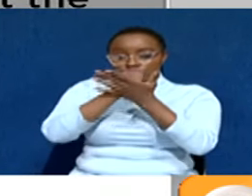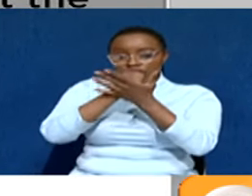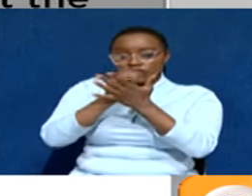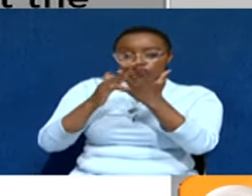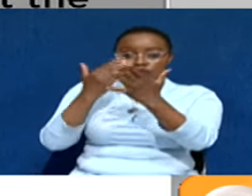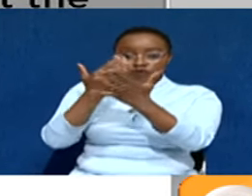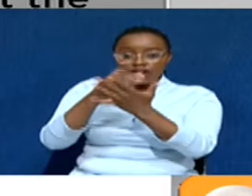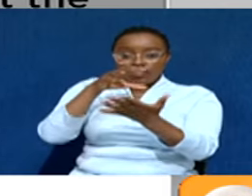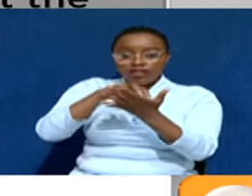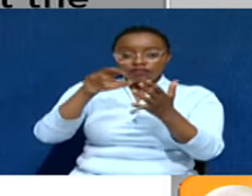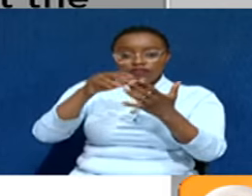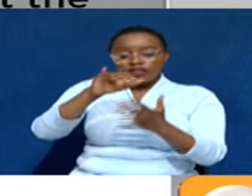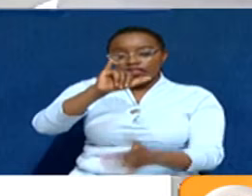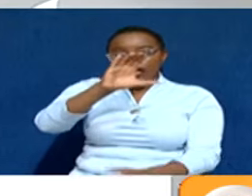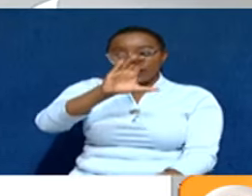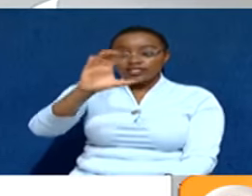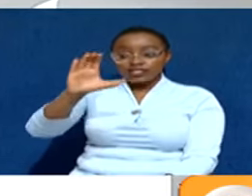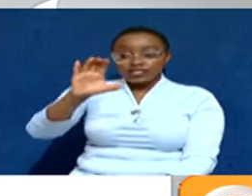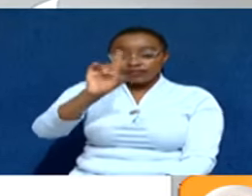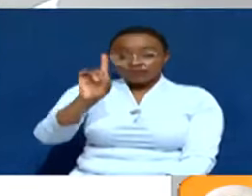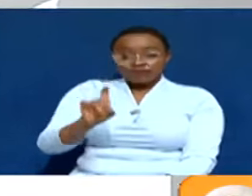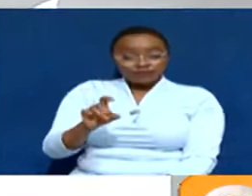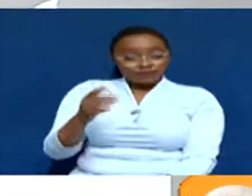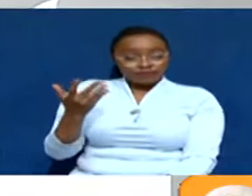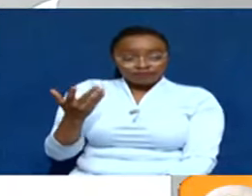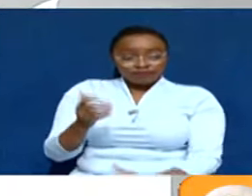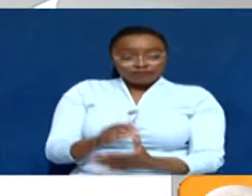file a case at the International Court of Justice?